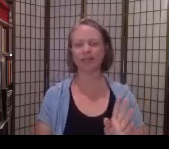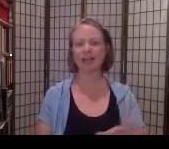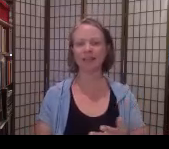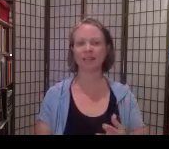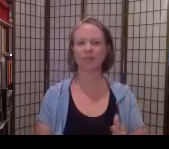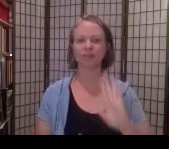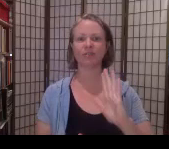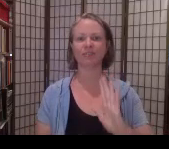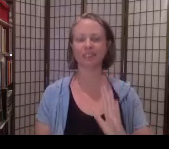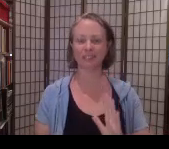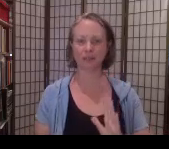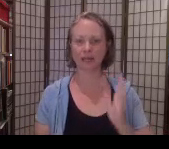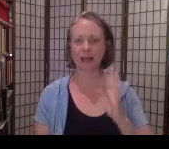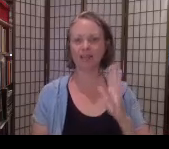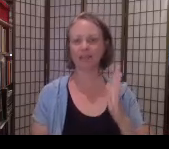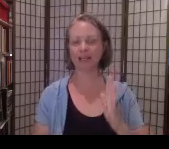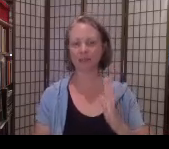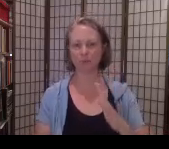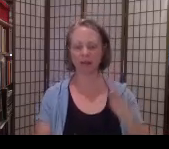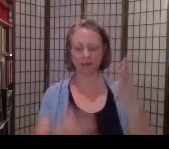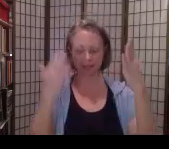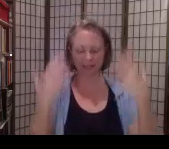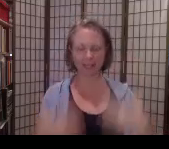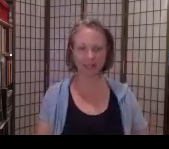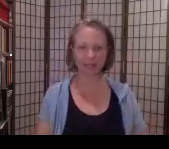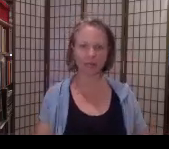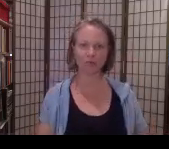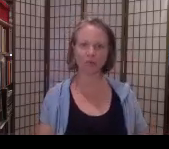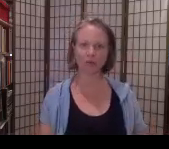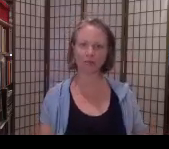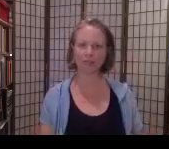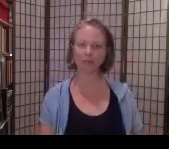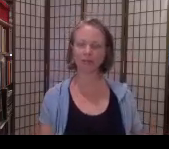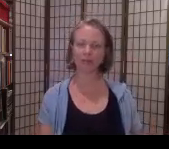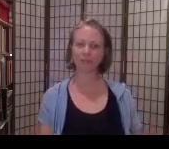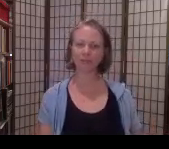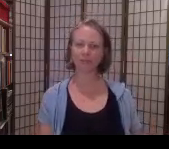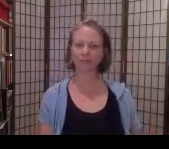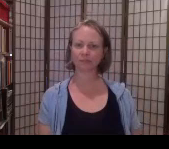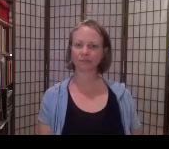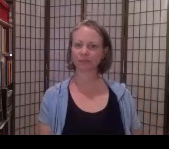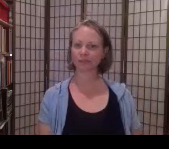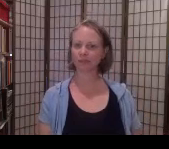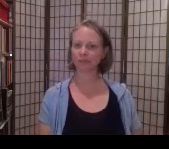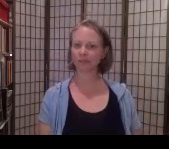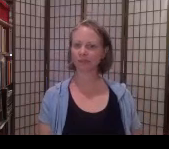crickets connect the person to that higher light as well, and then the light can come through the person.